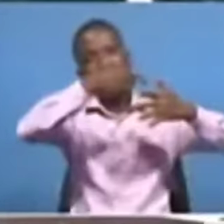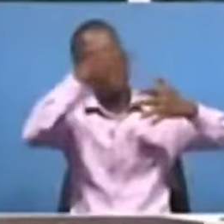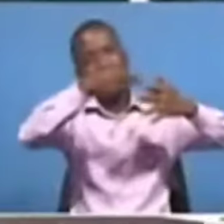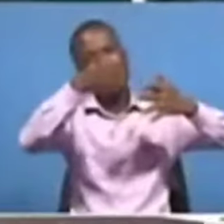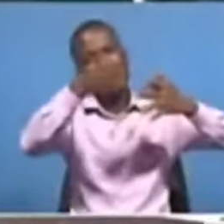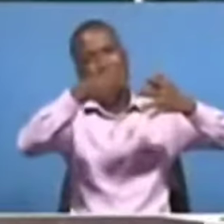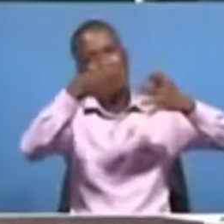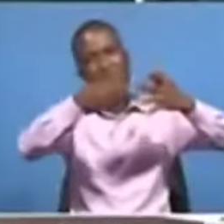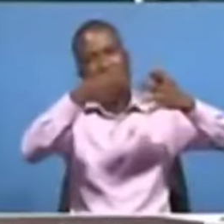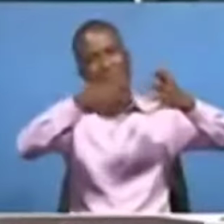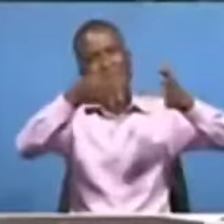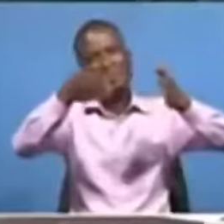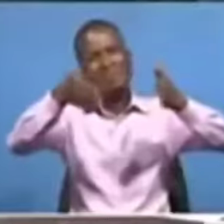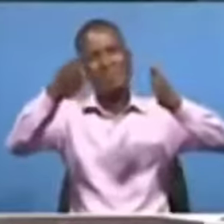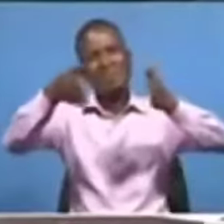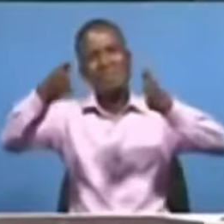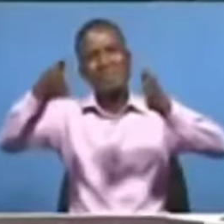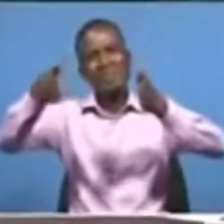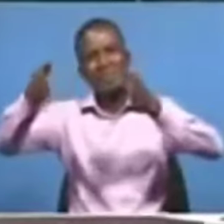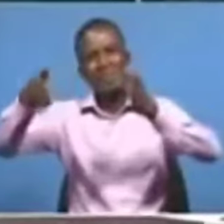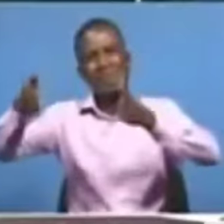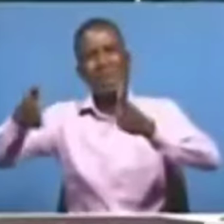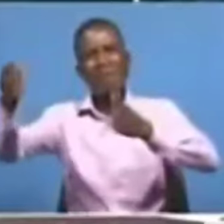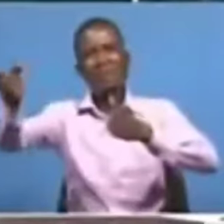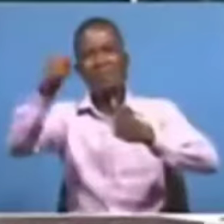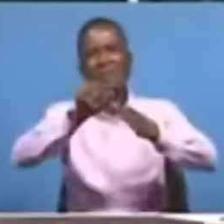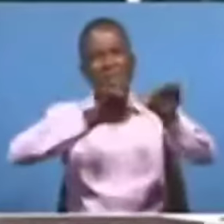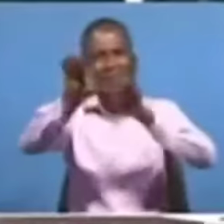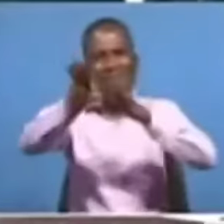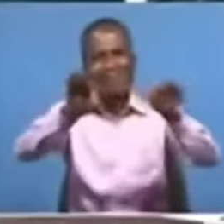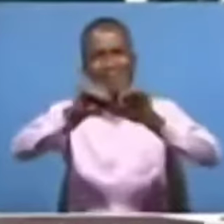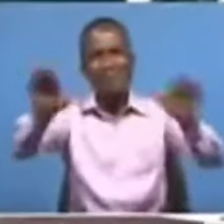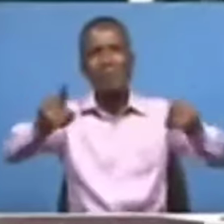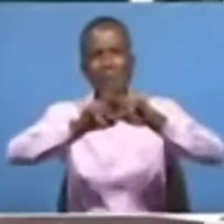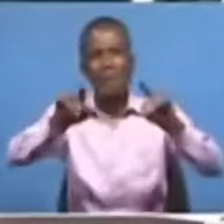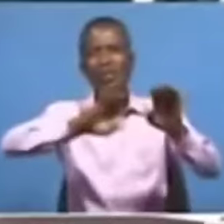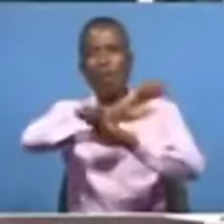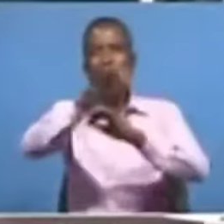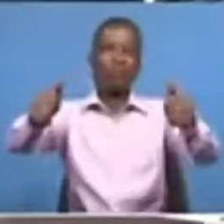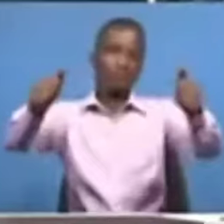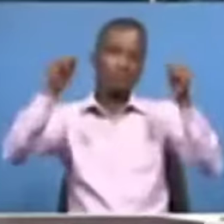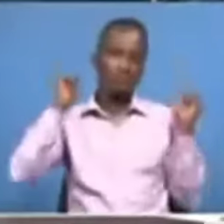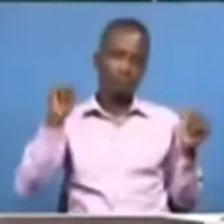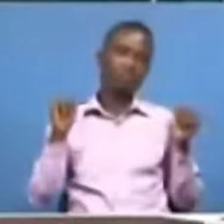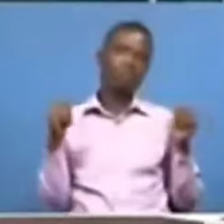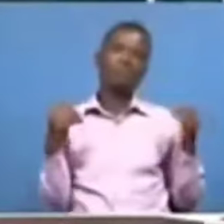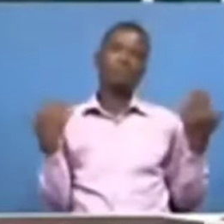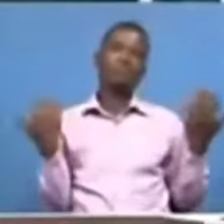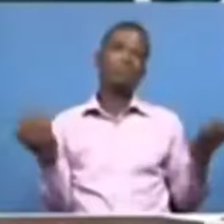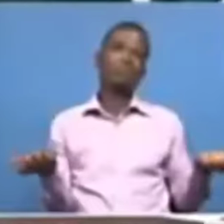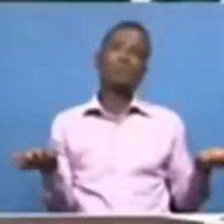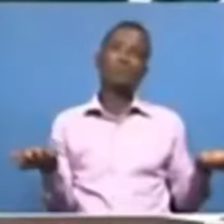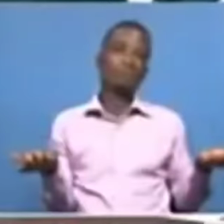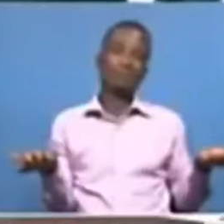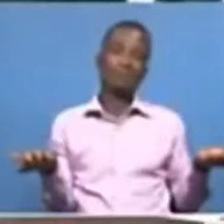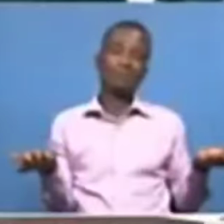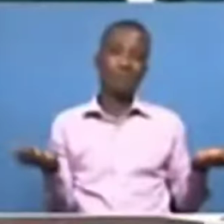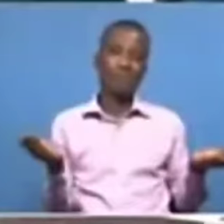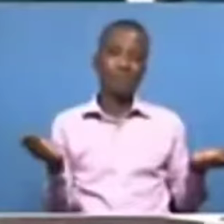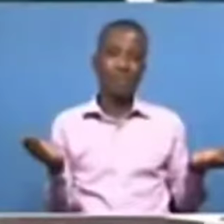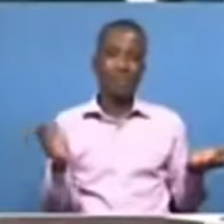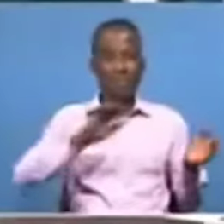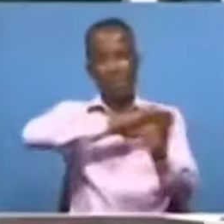these troubles to get this woman to just give account of her stewardship, how she did her job, and how